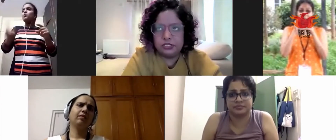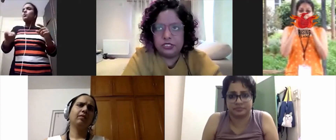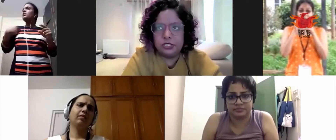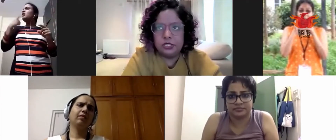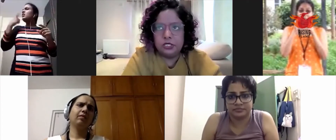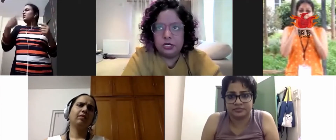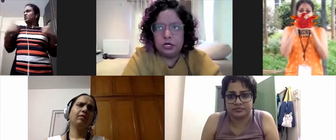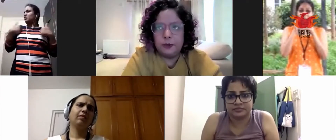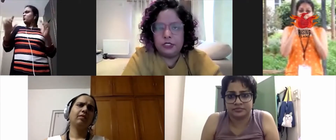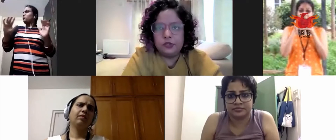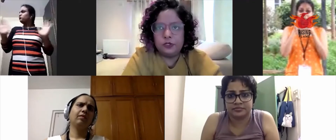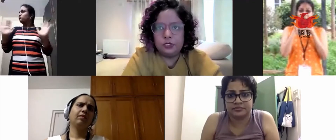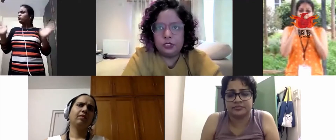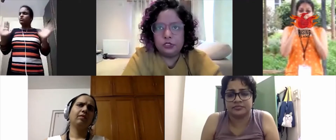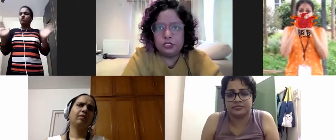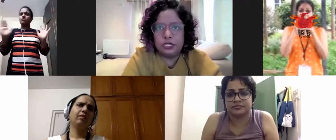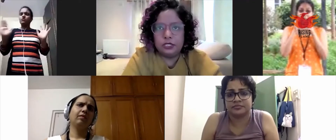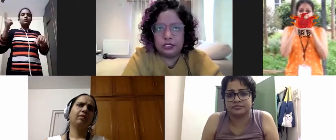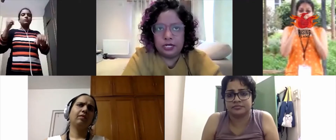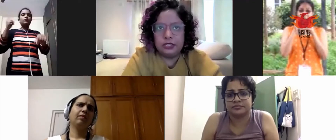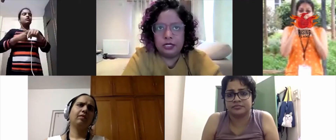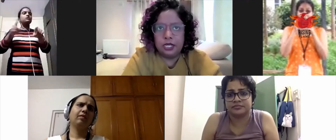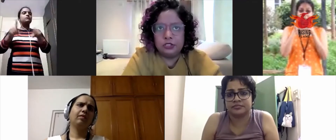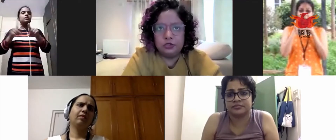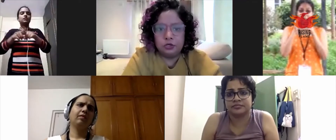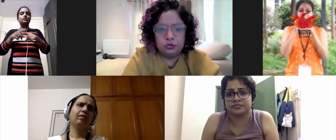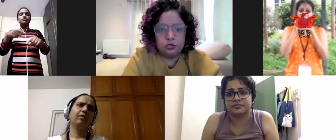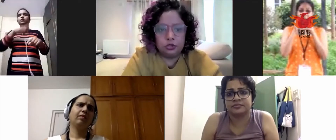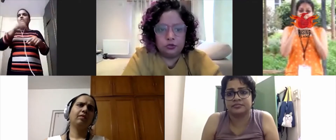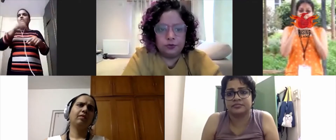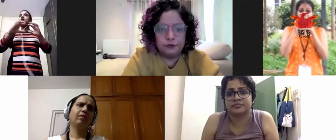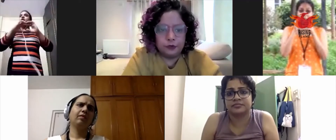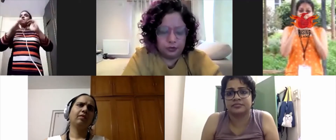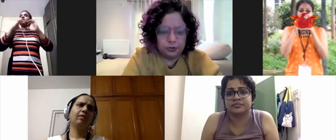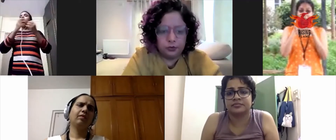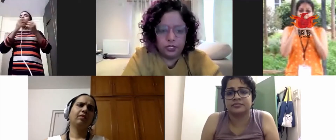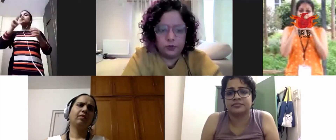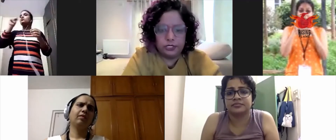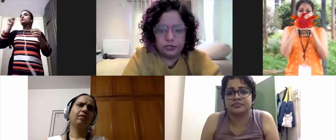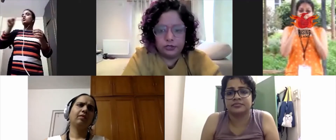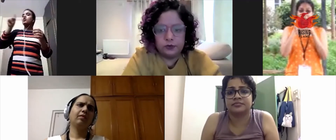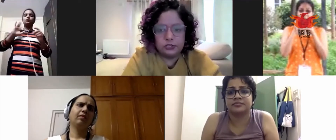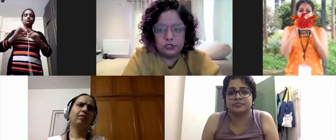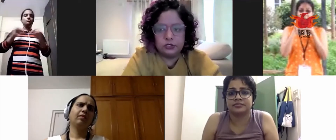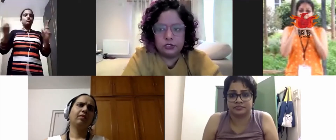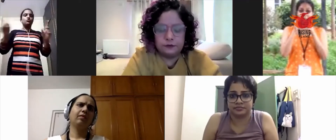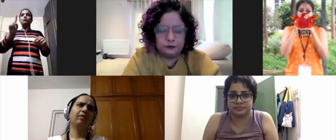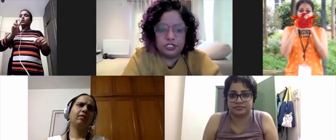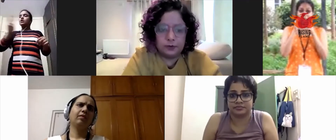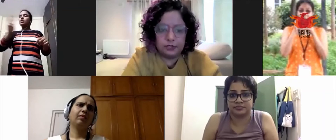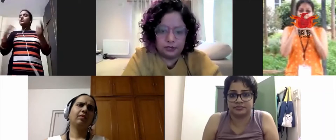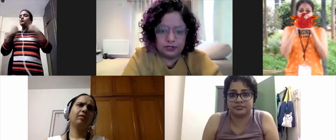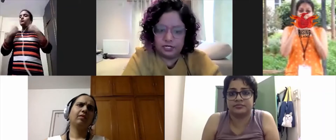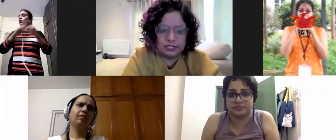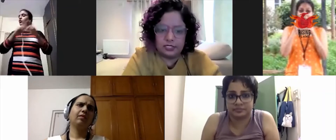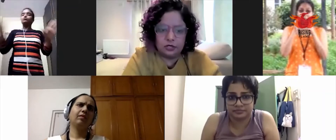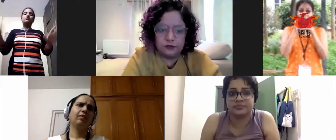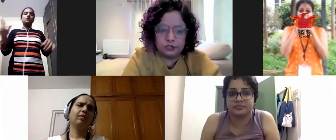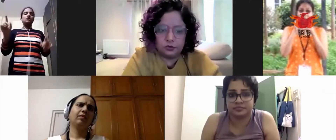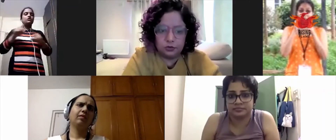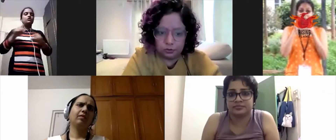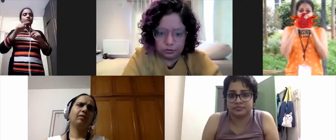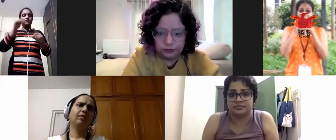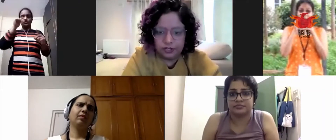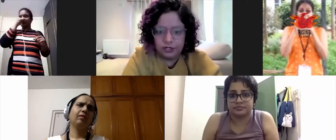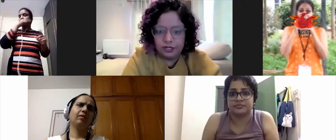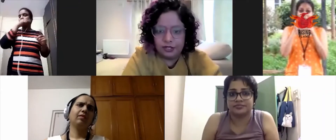And her punishment was to tell the entire class to not to talk to me for 1 week. It was sort of shaming, classic convent